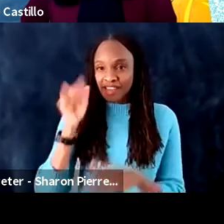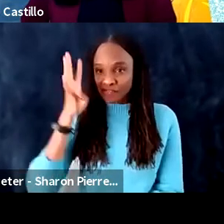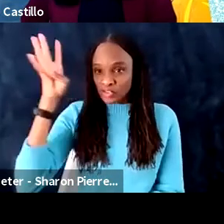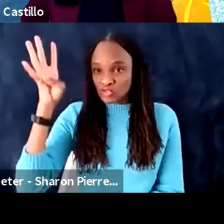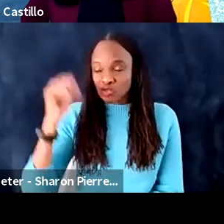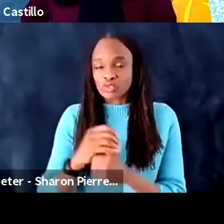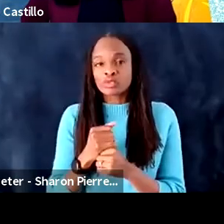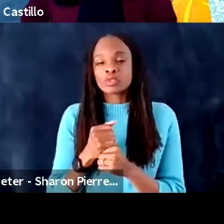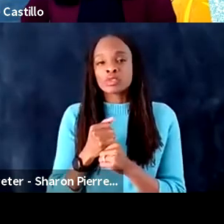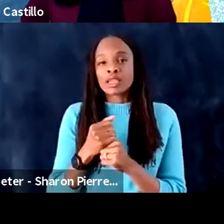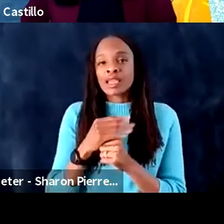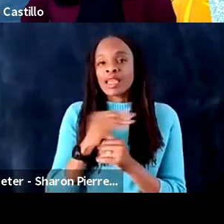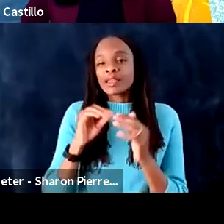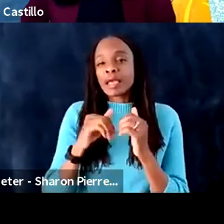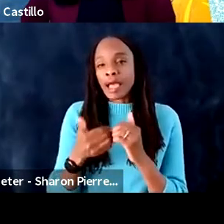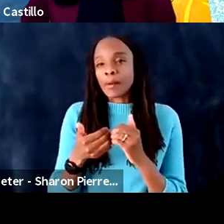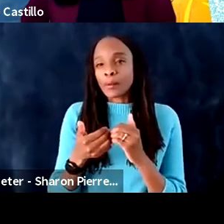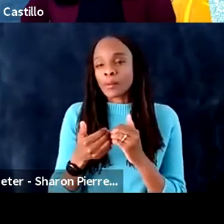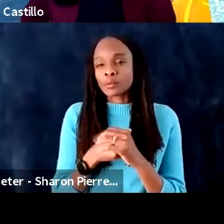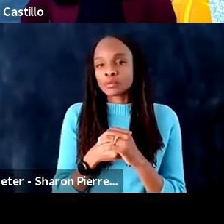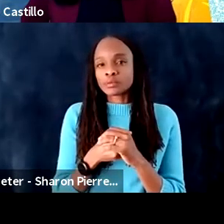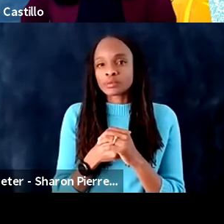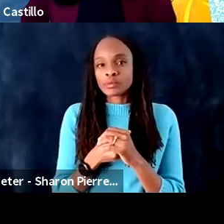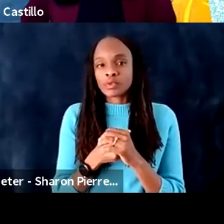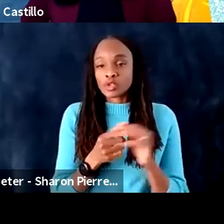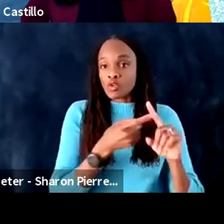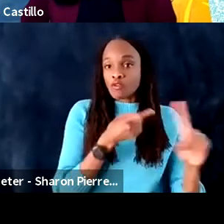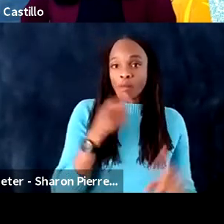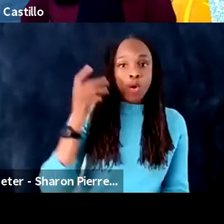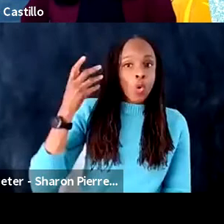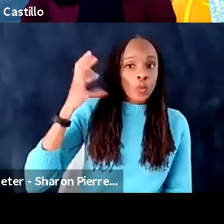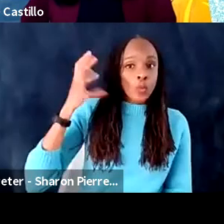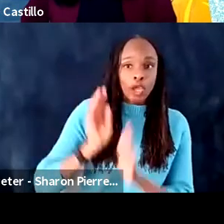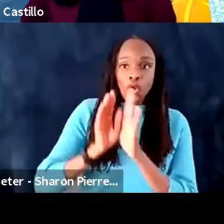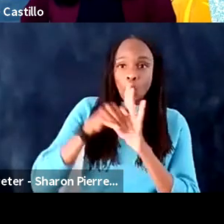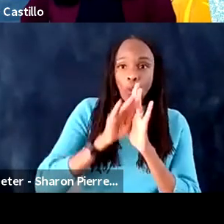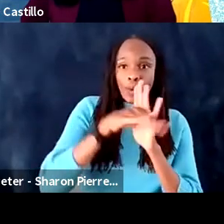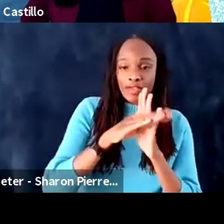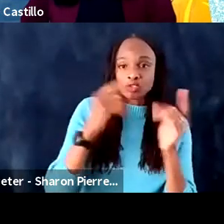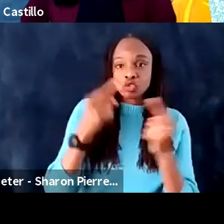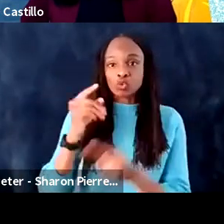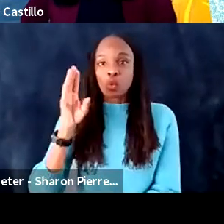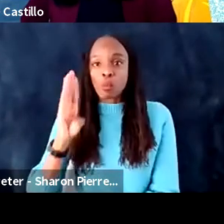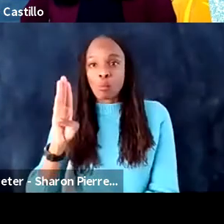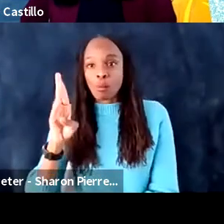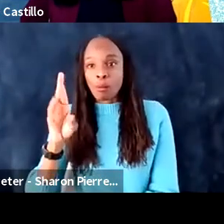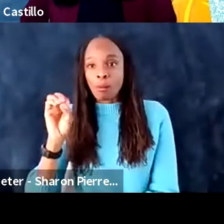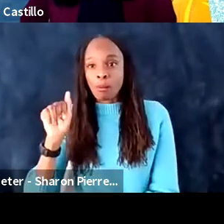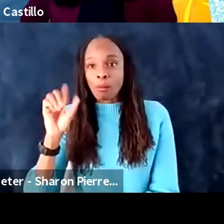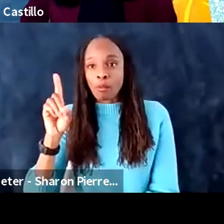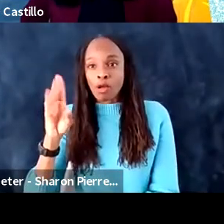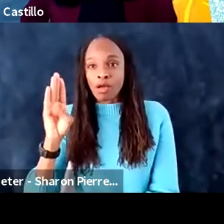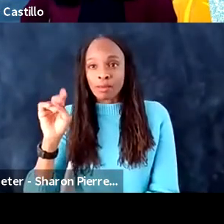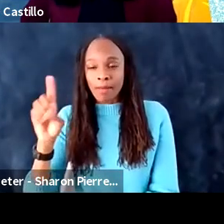and how, and you've gone from radio waves to broadband, we're